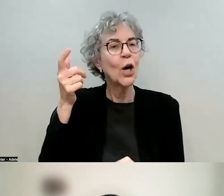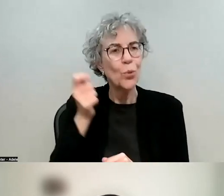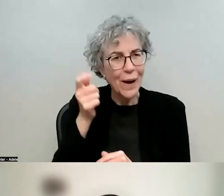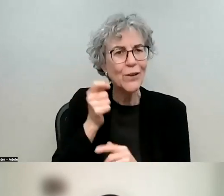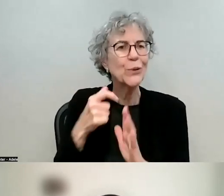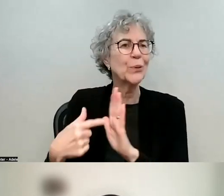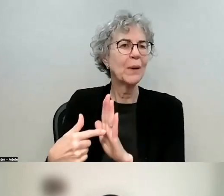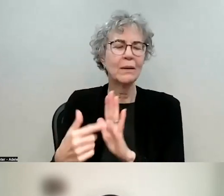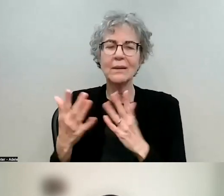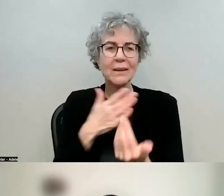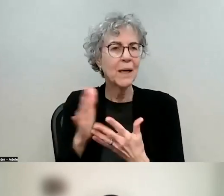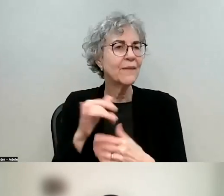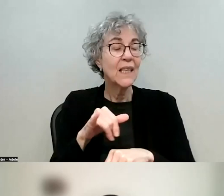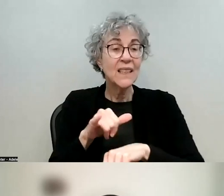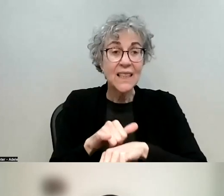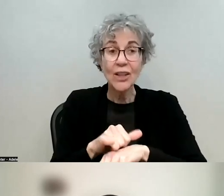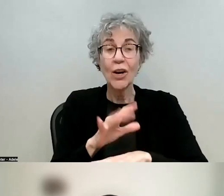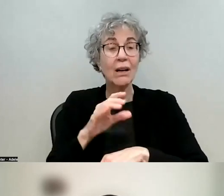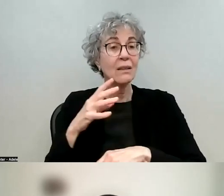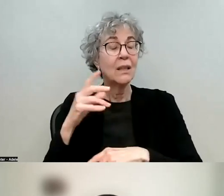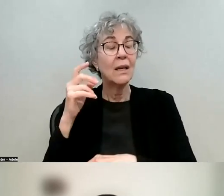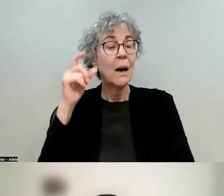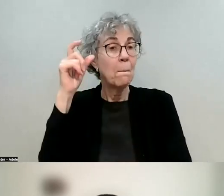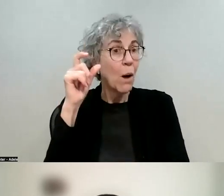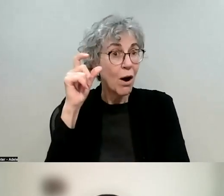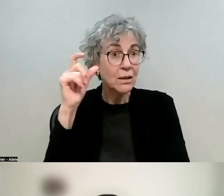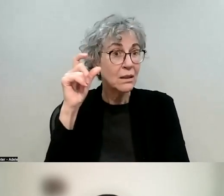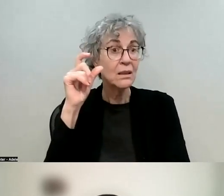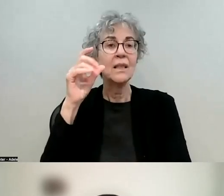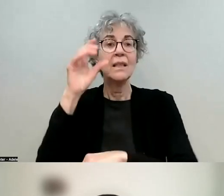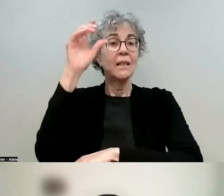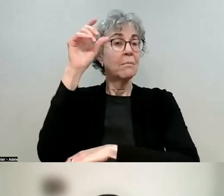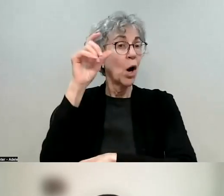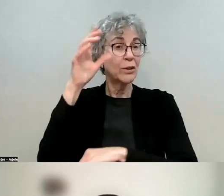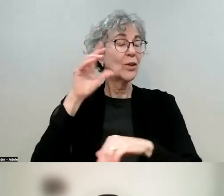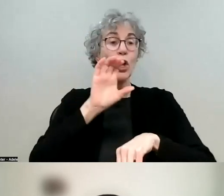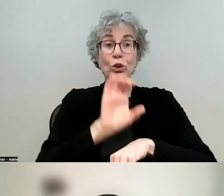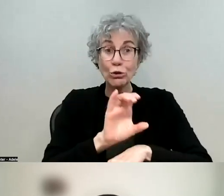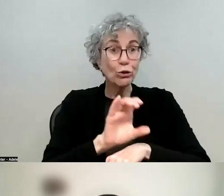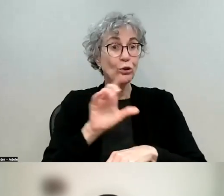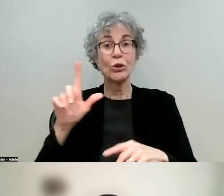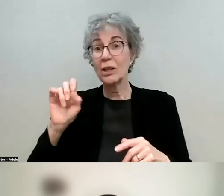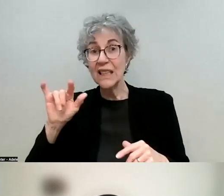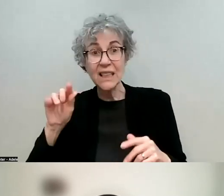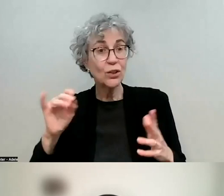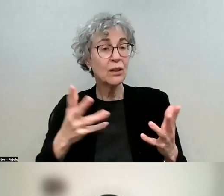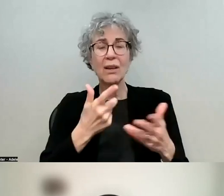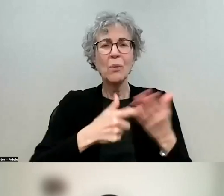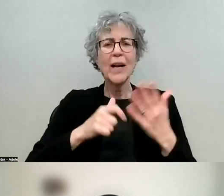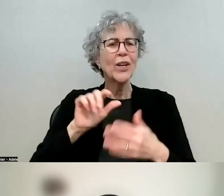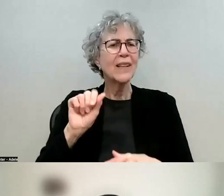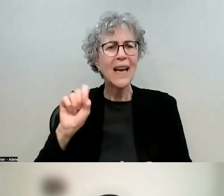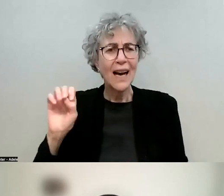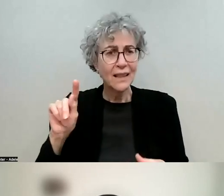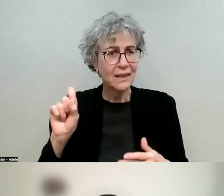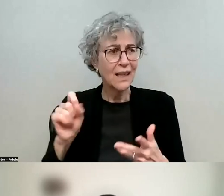whether it's a synagogue or a mosque or a church or a legion, or what are the community assets that are out there in your community? Who can